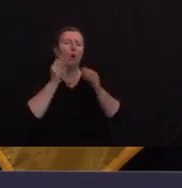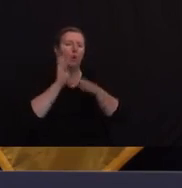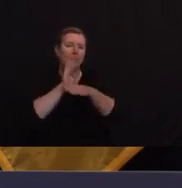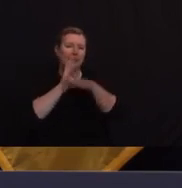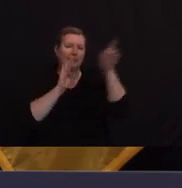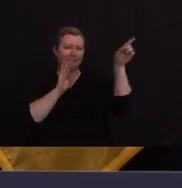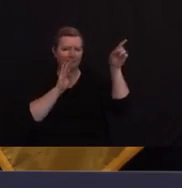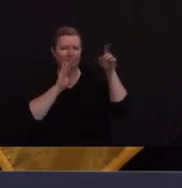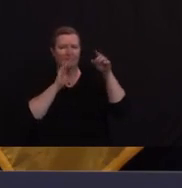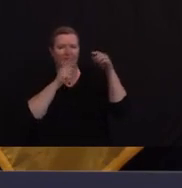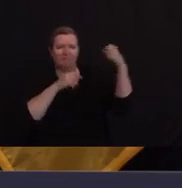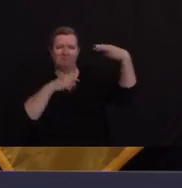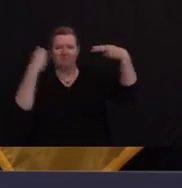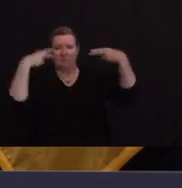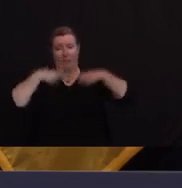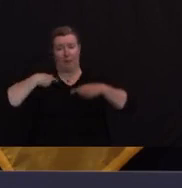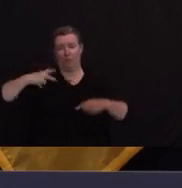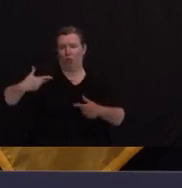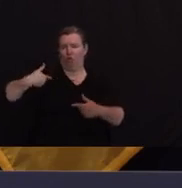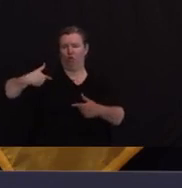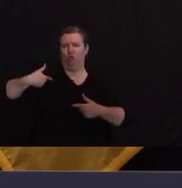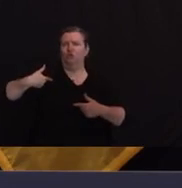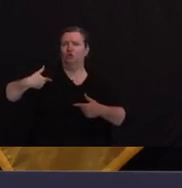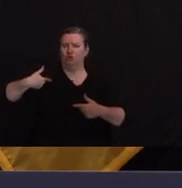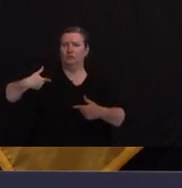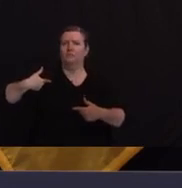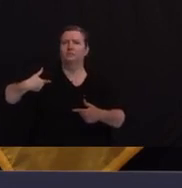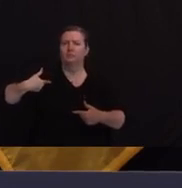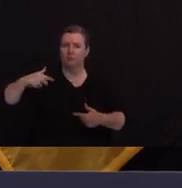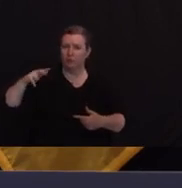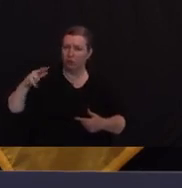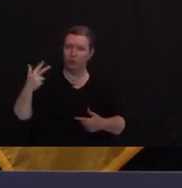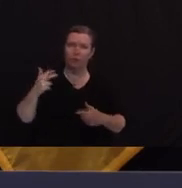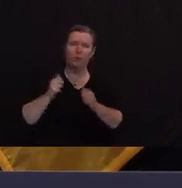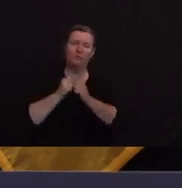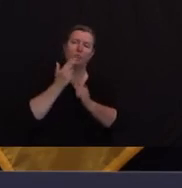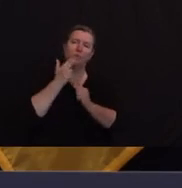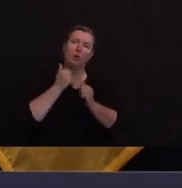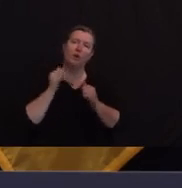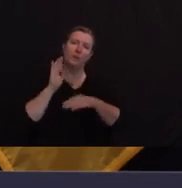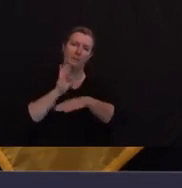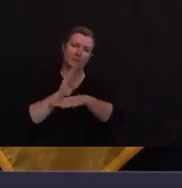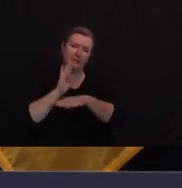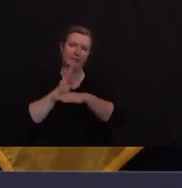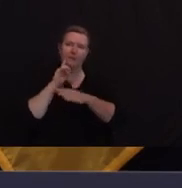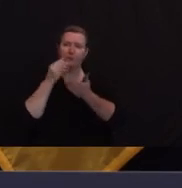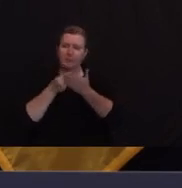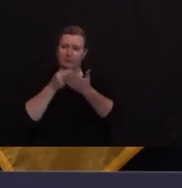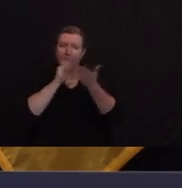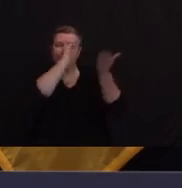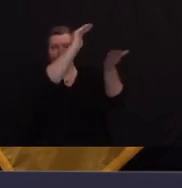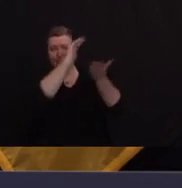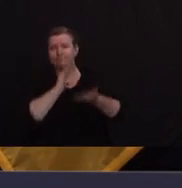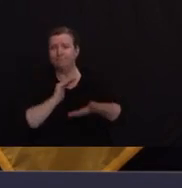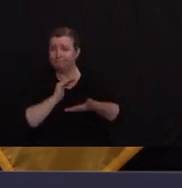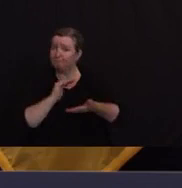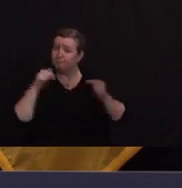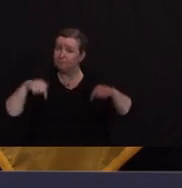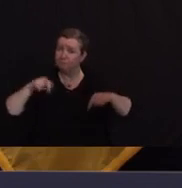number 3 in terms of small business relief. But that's a constant area that we're assessing what else we may be able to